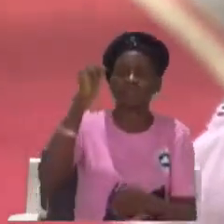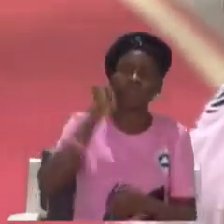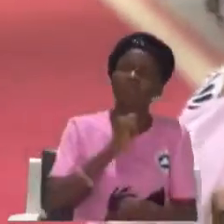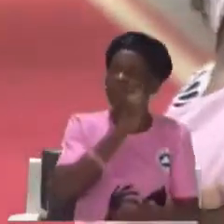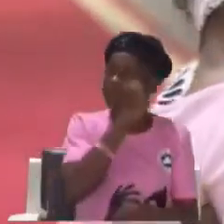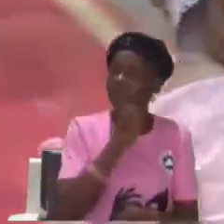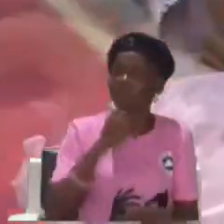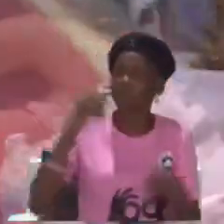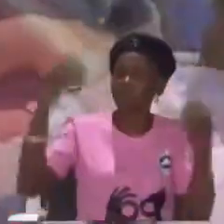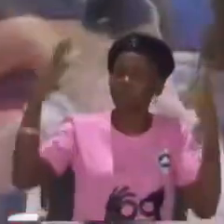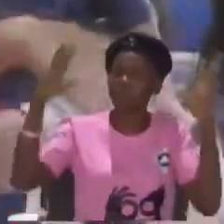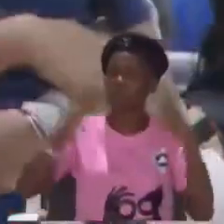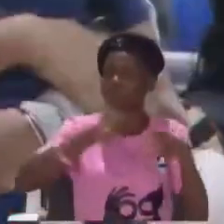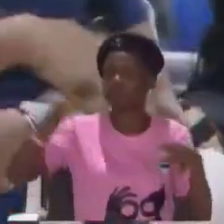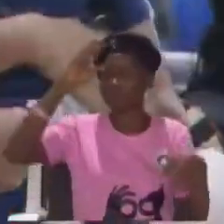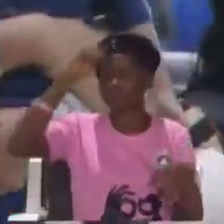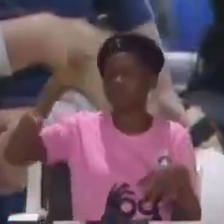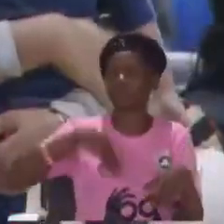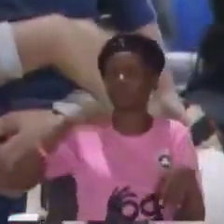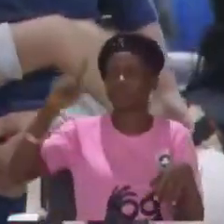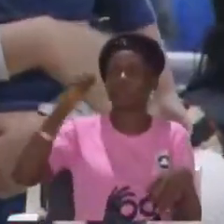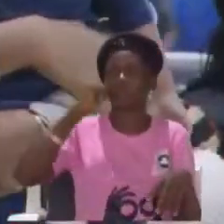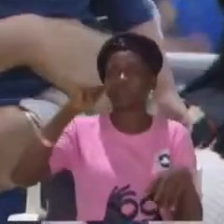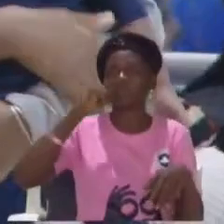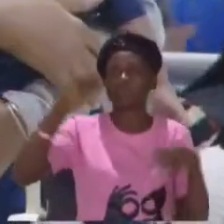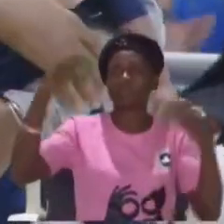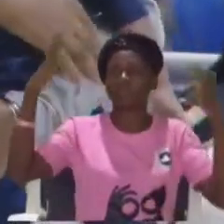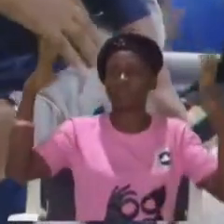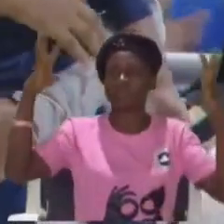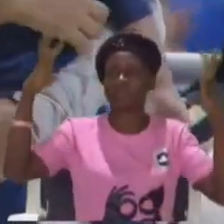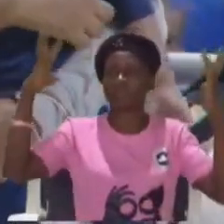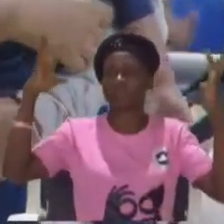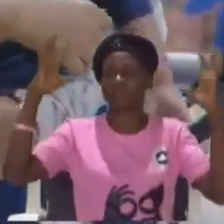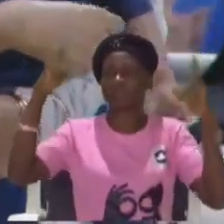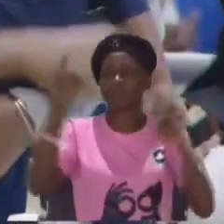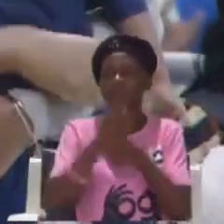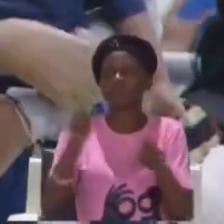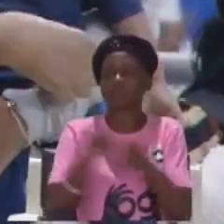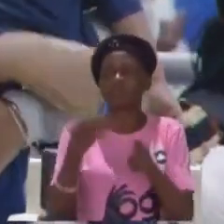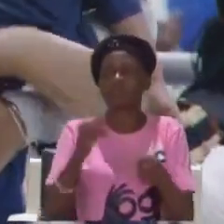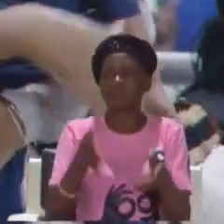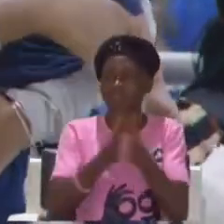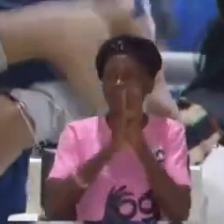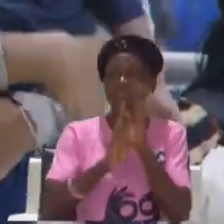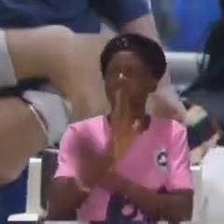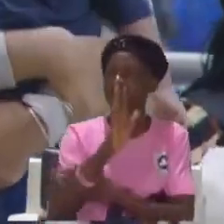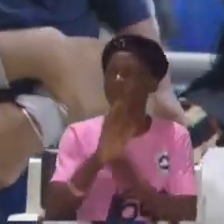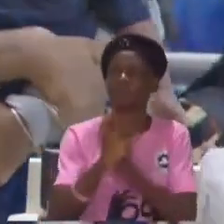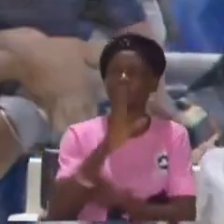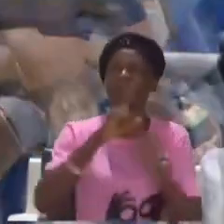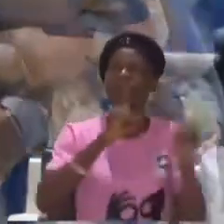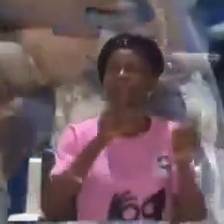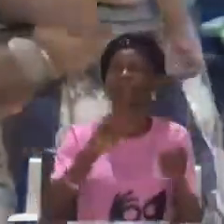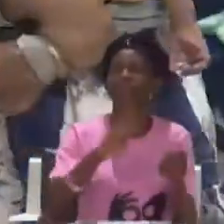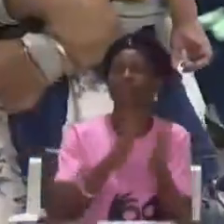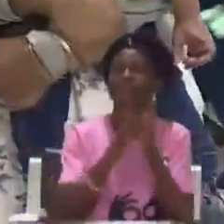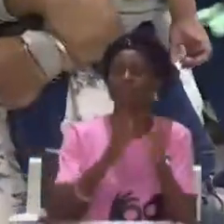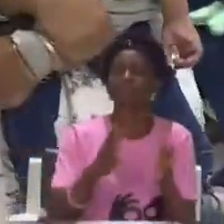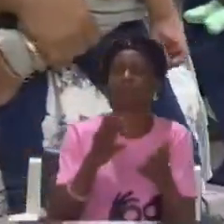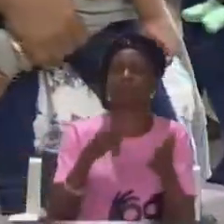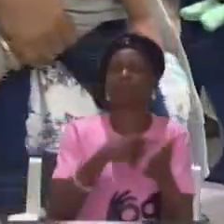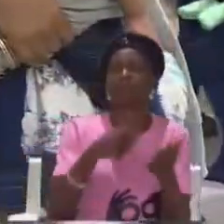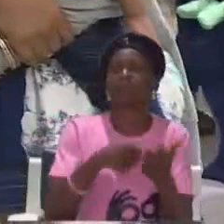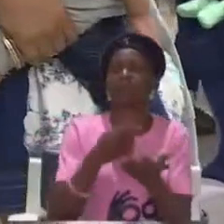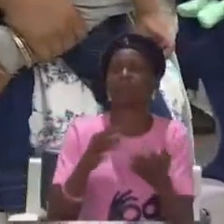twins, a boy and a girl, just like we asked God. This evening, we have come